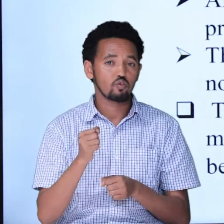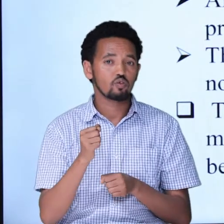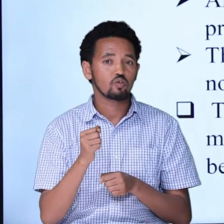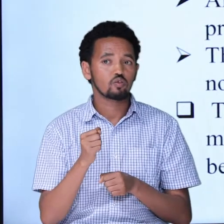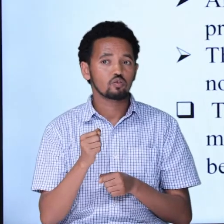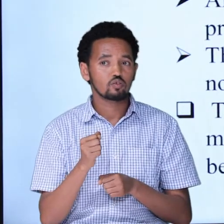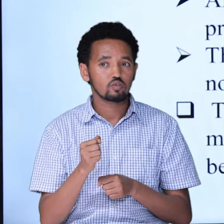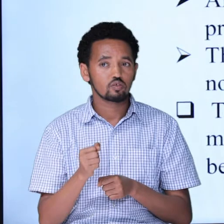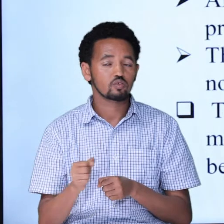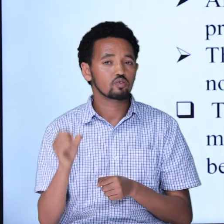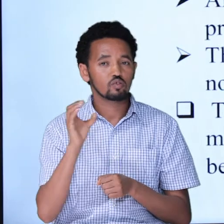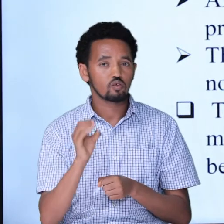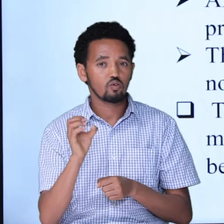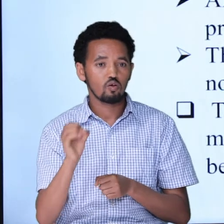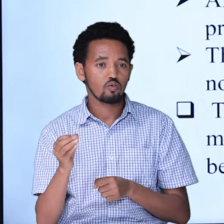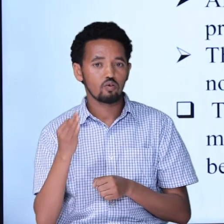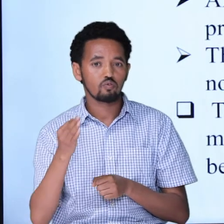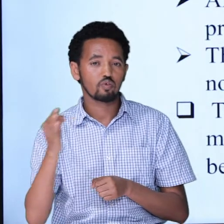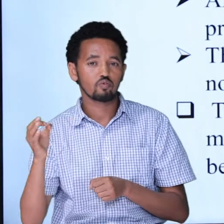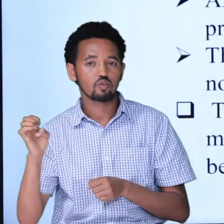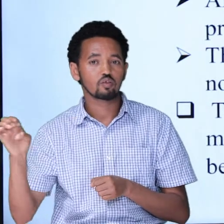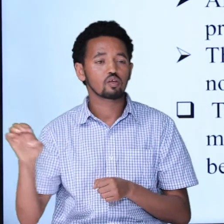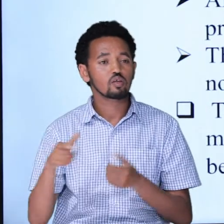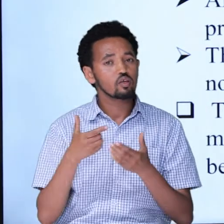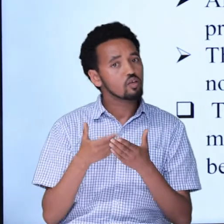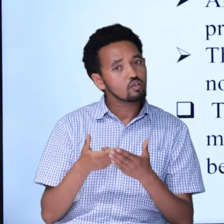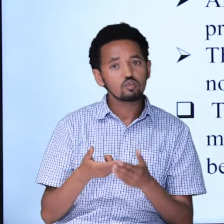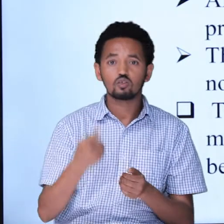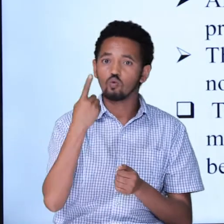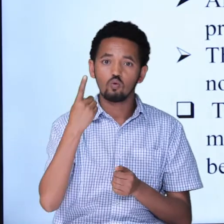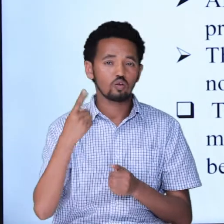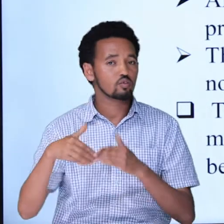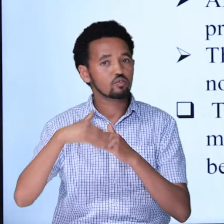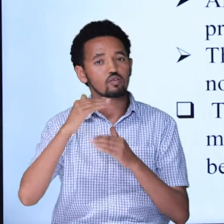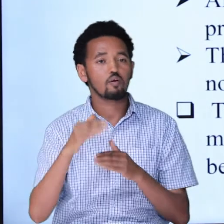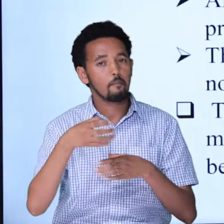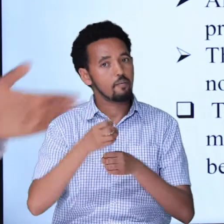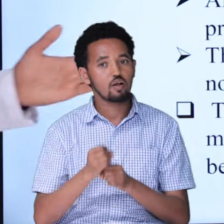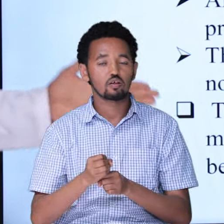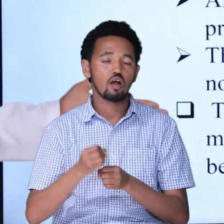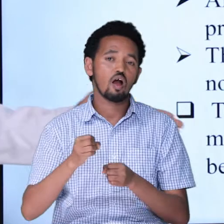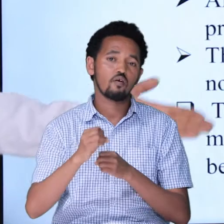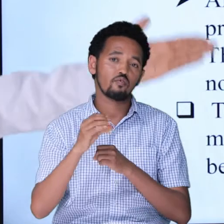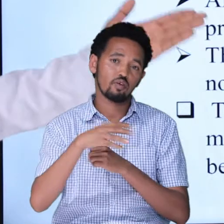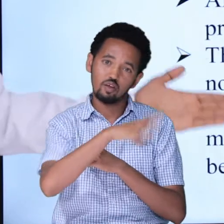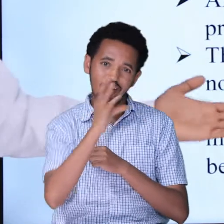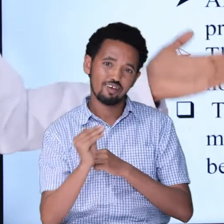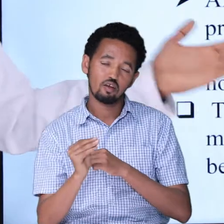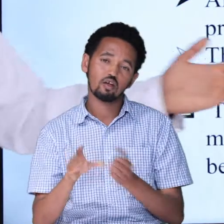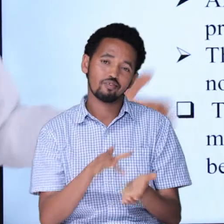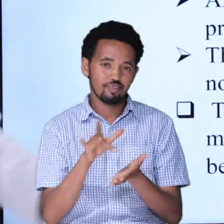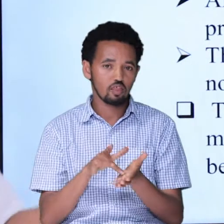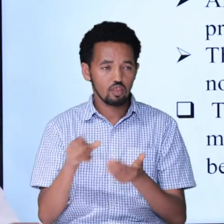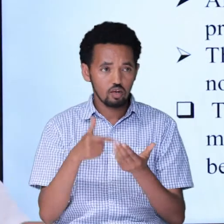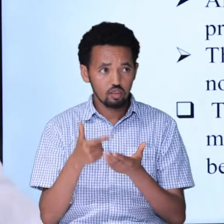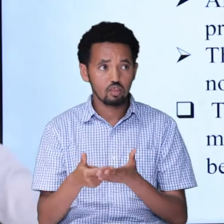high price. It was one of the legacy of colonialism among the African states. Thus, whenever a